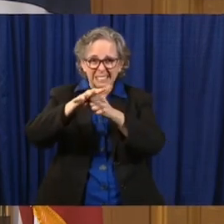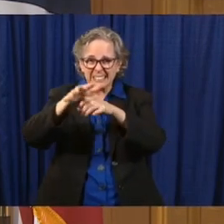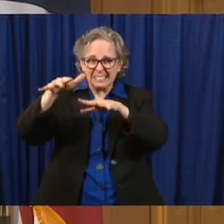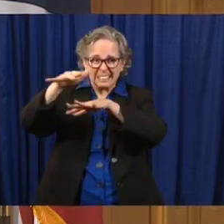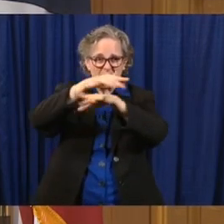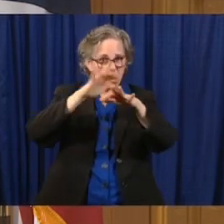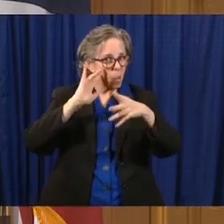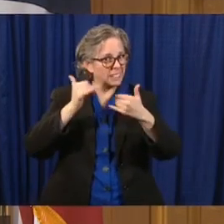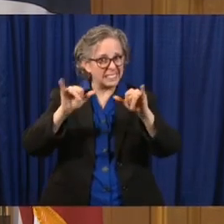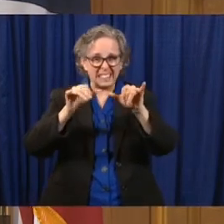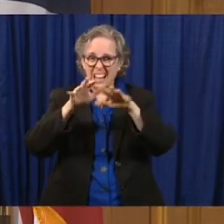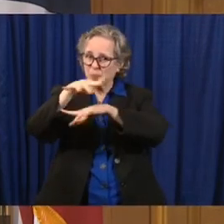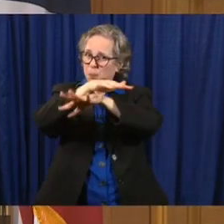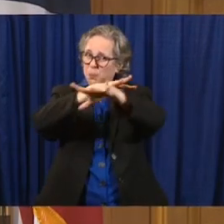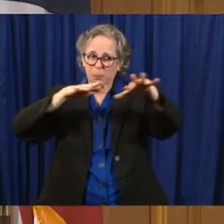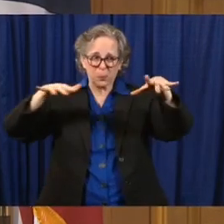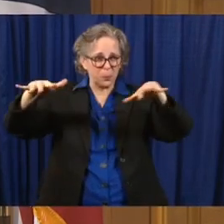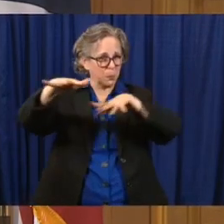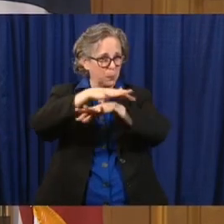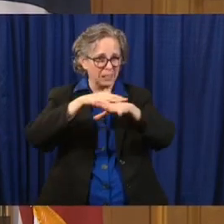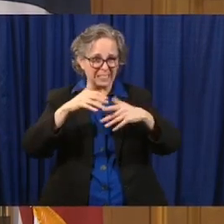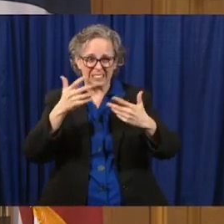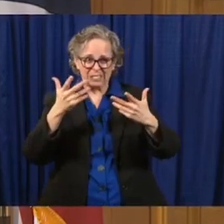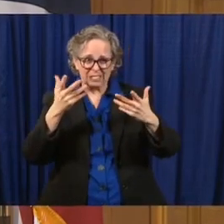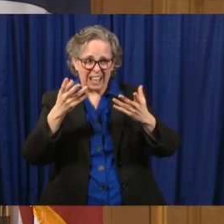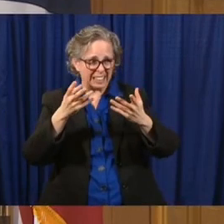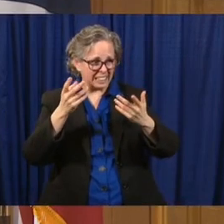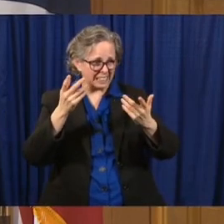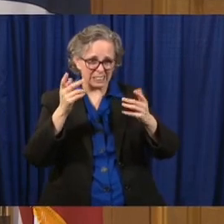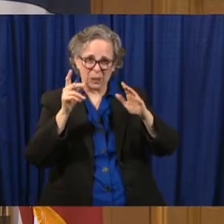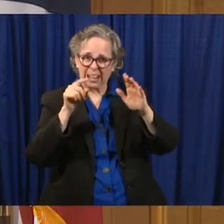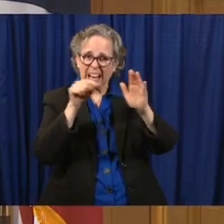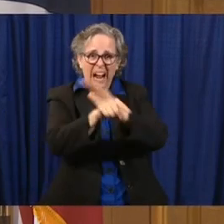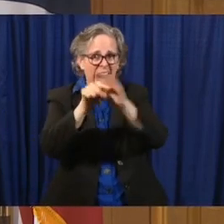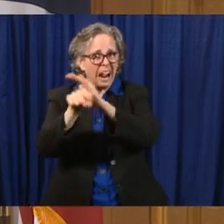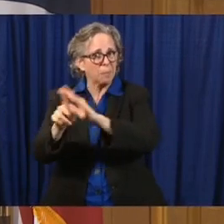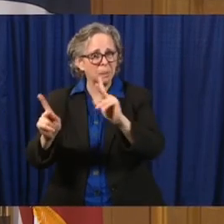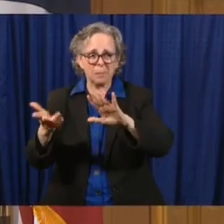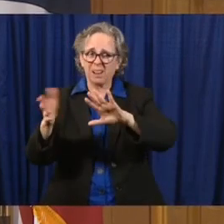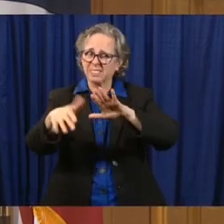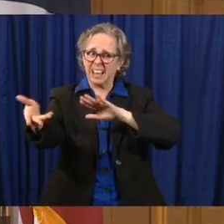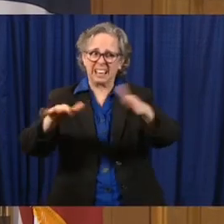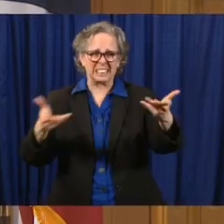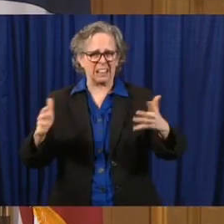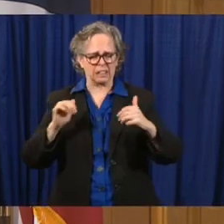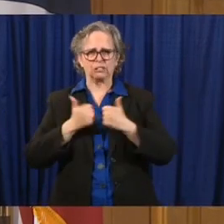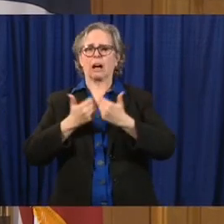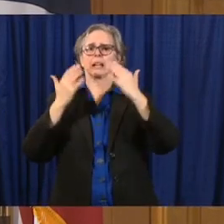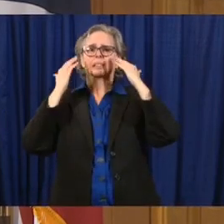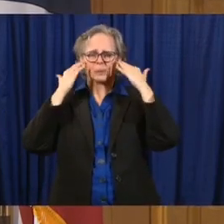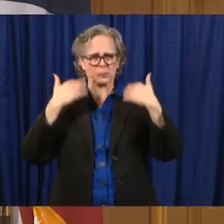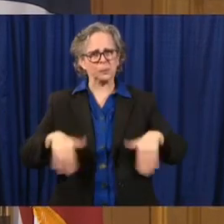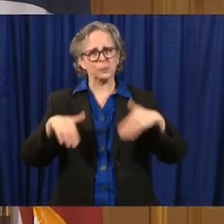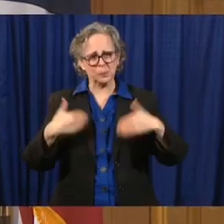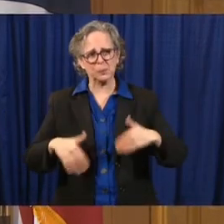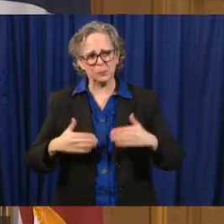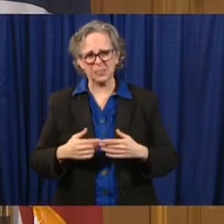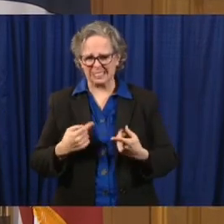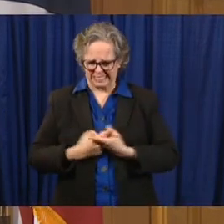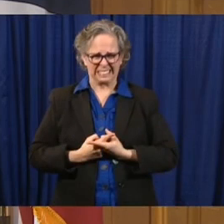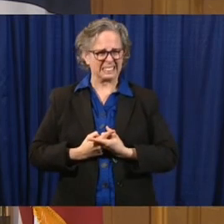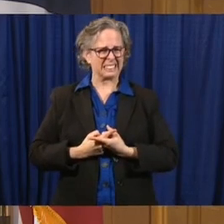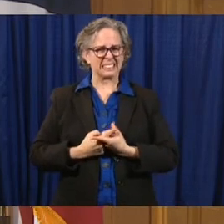out, we all have the same objectives. We all want to get back to work. We all want to get back to normal. We all want to do all the things that we want